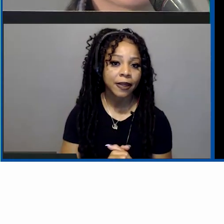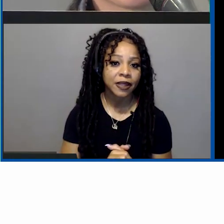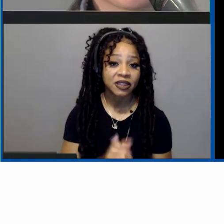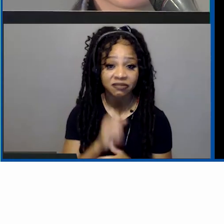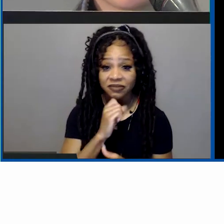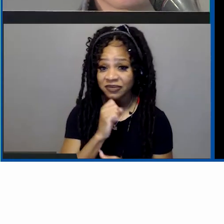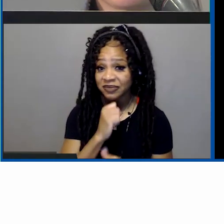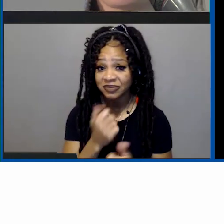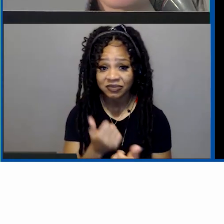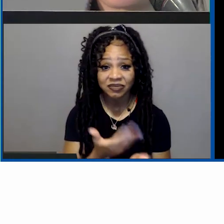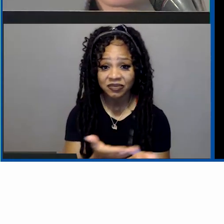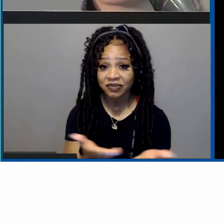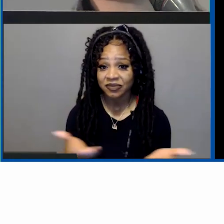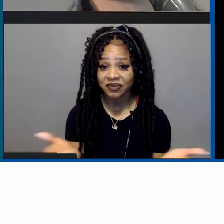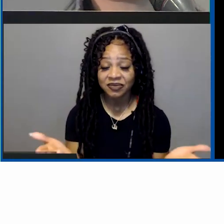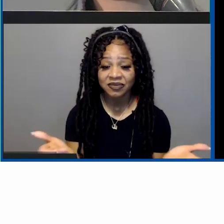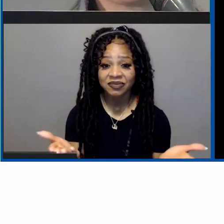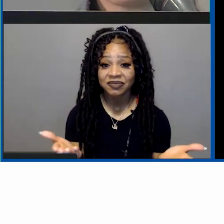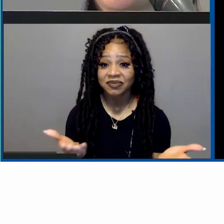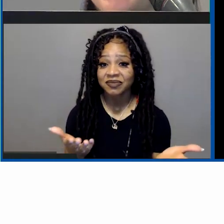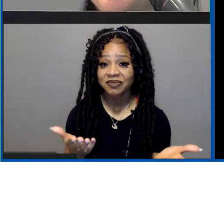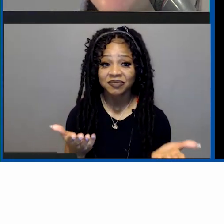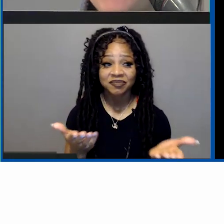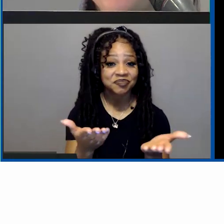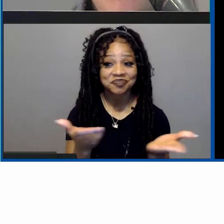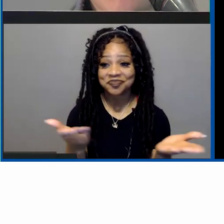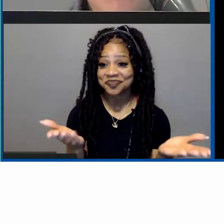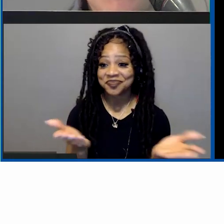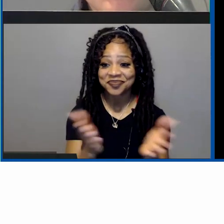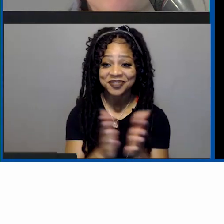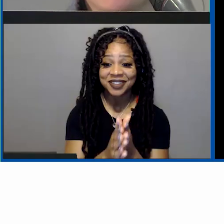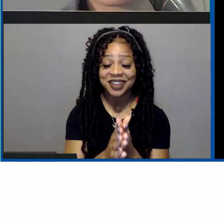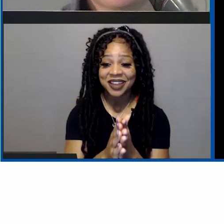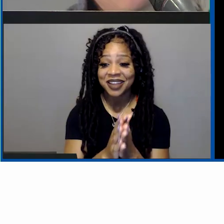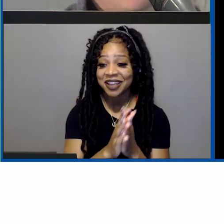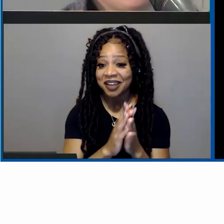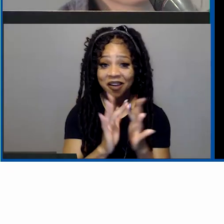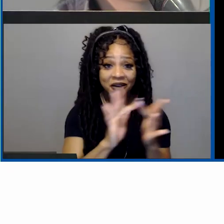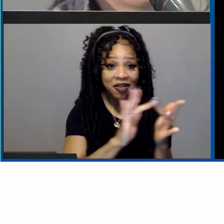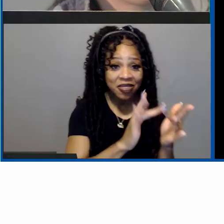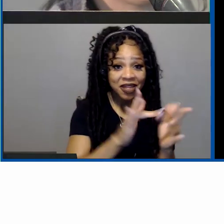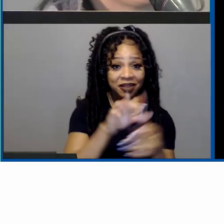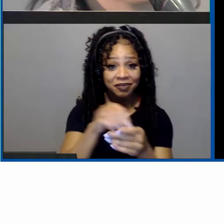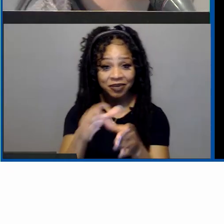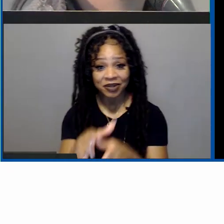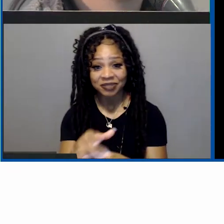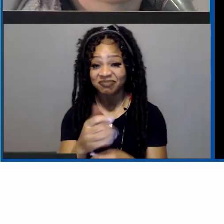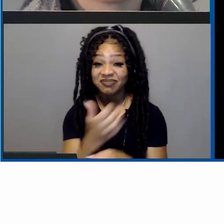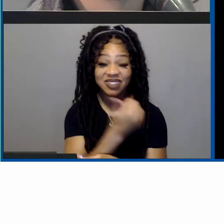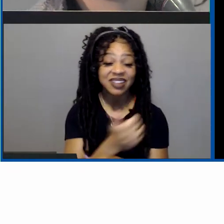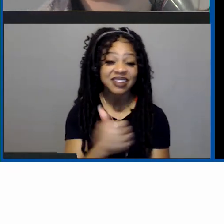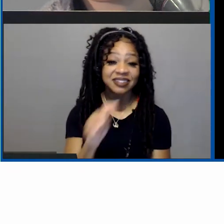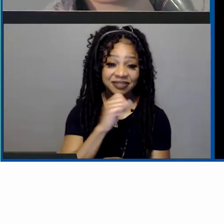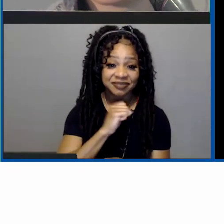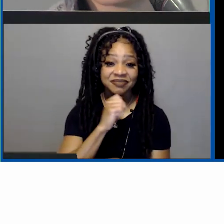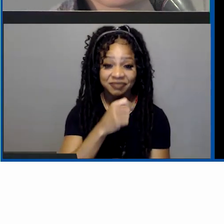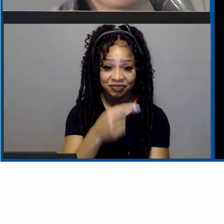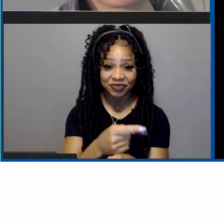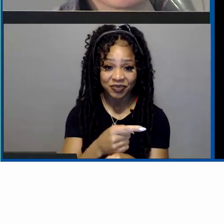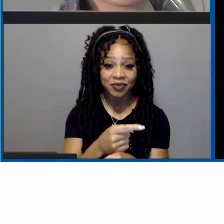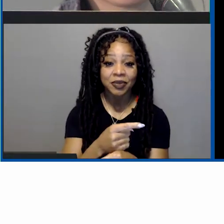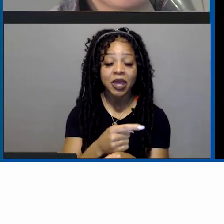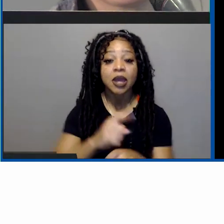Any age, that has come out loud and clear in this room, hopefully online as well. So you're right, at any age. So that's due